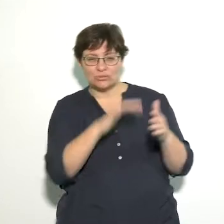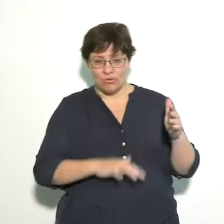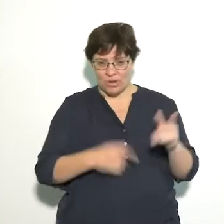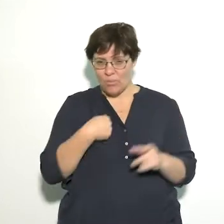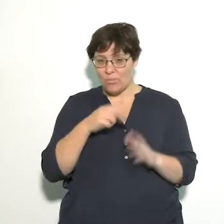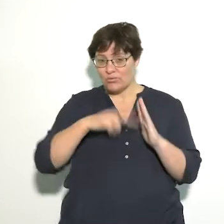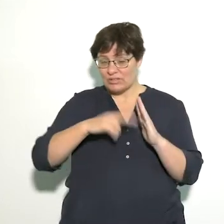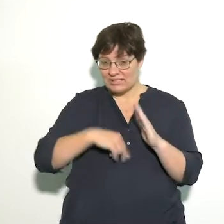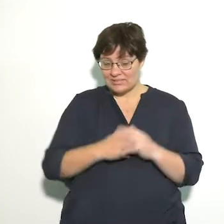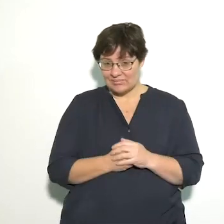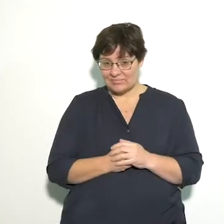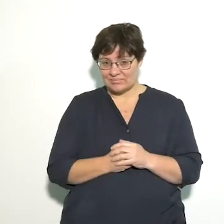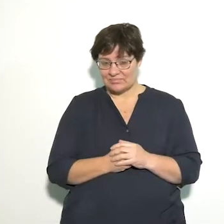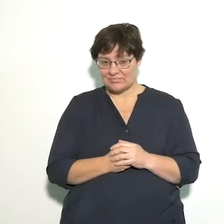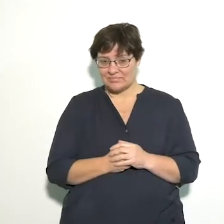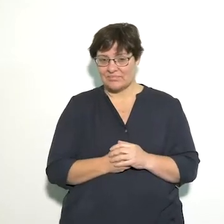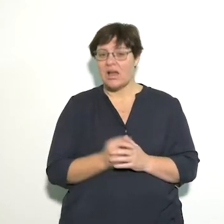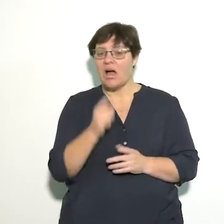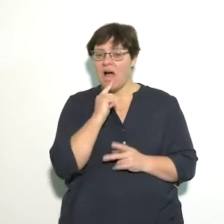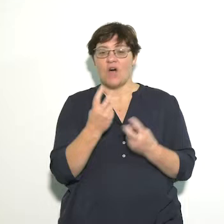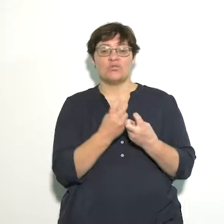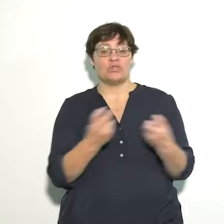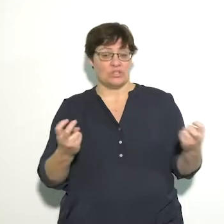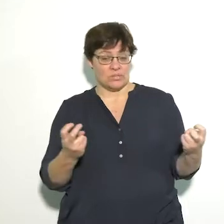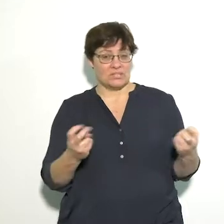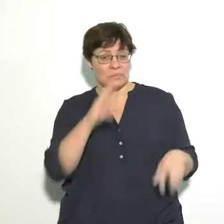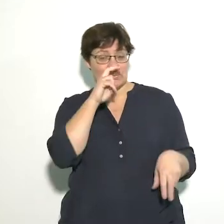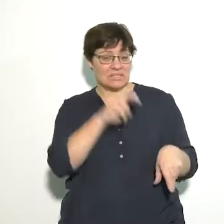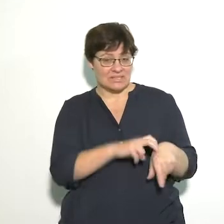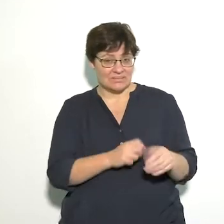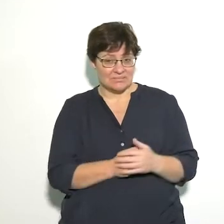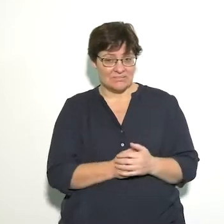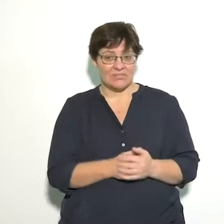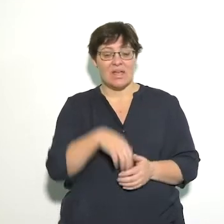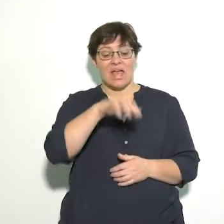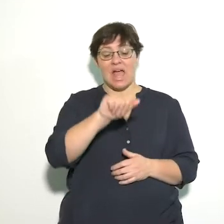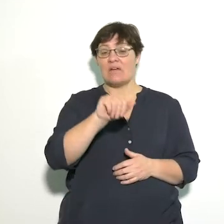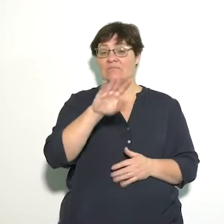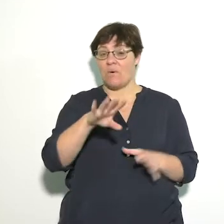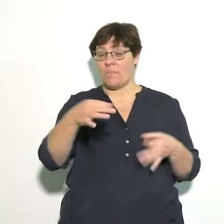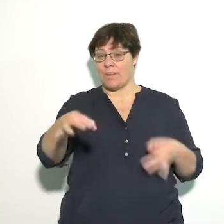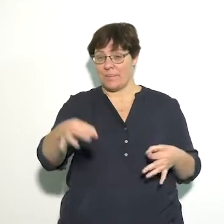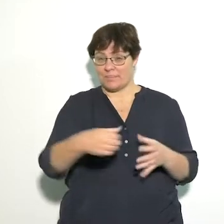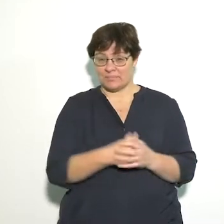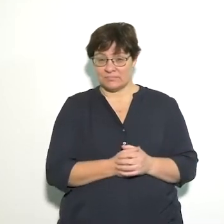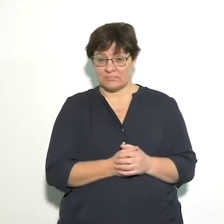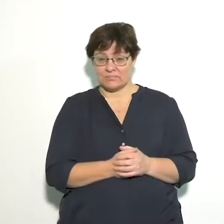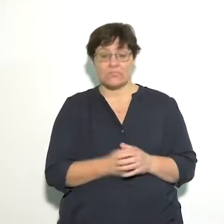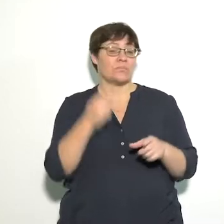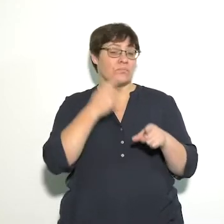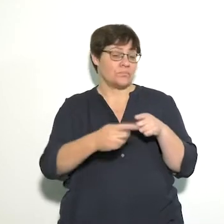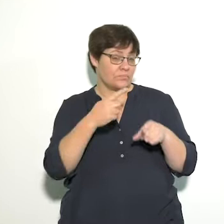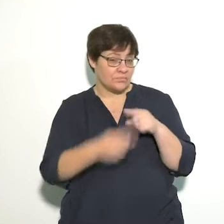read. These are the resources that you'll need to complete the activity. An A4 white piece of paper,